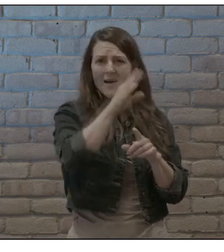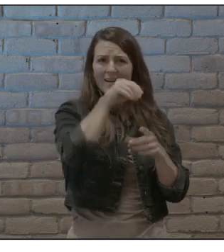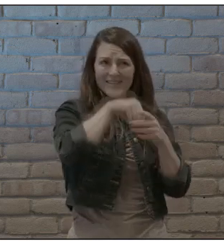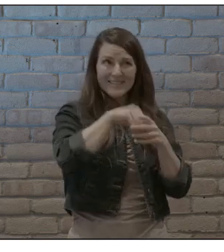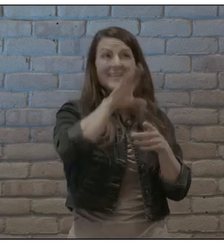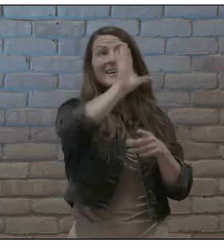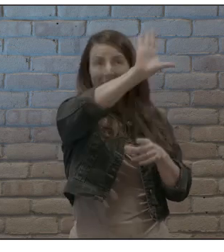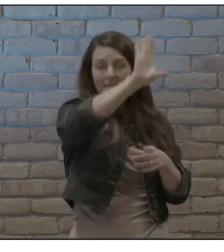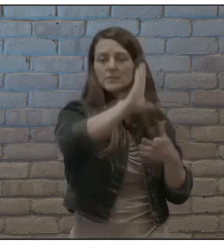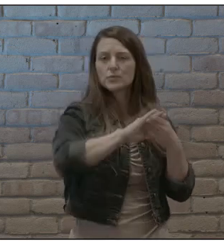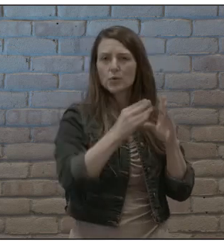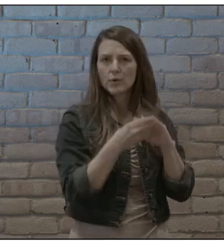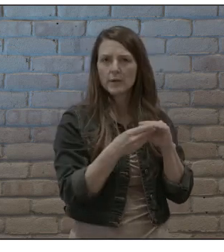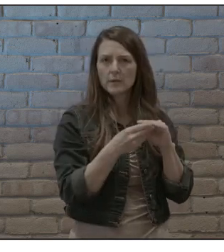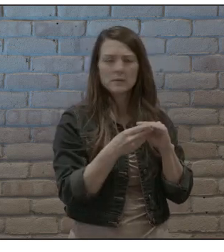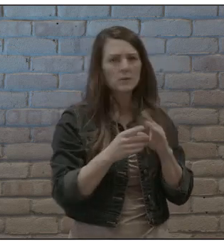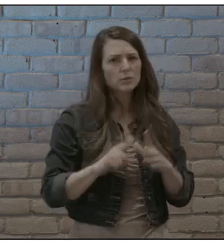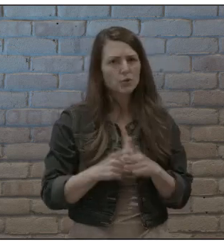Don't start with you.